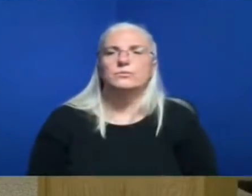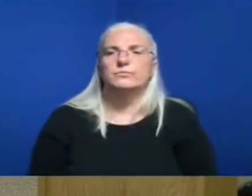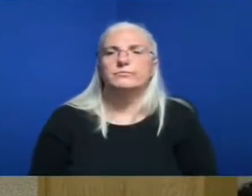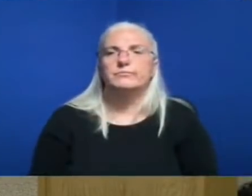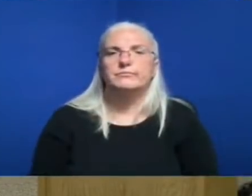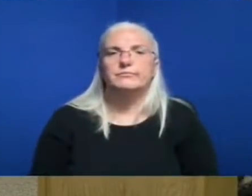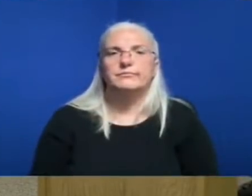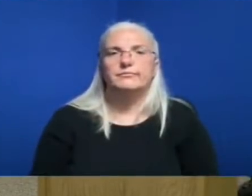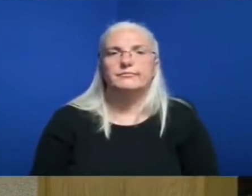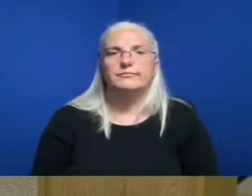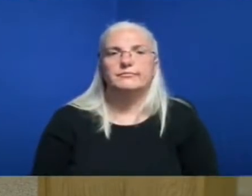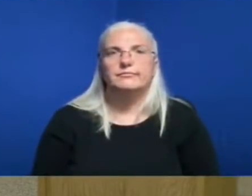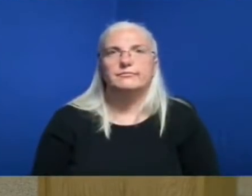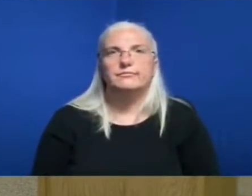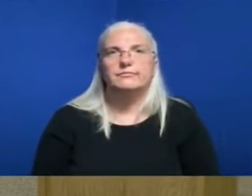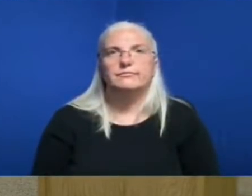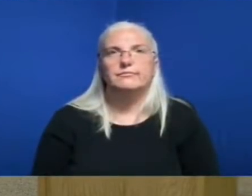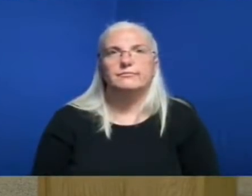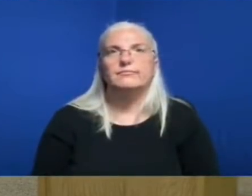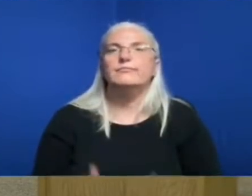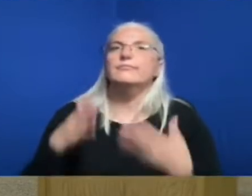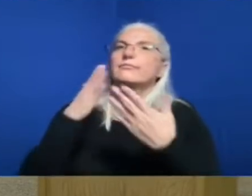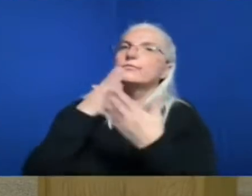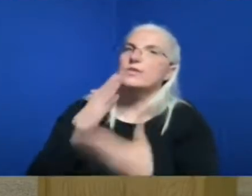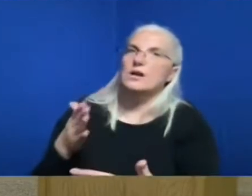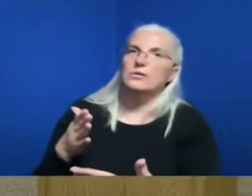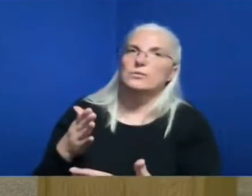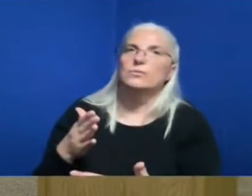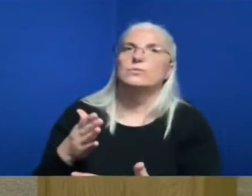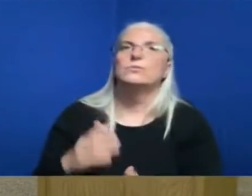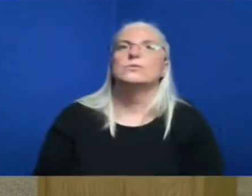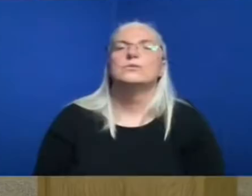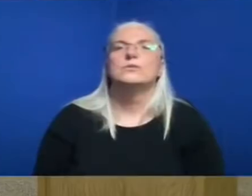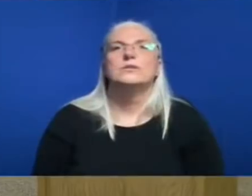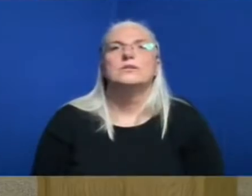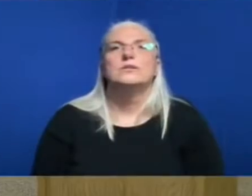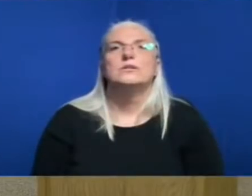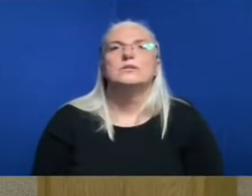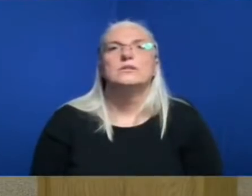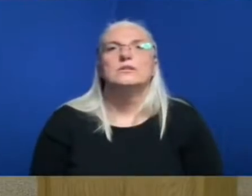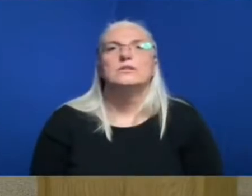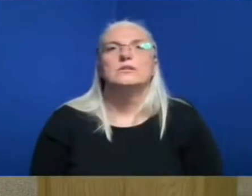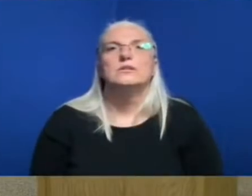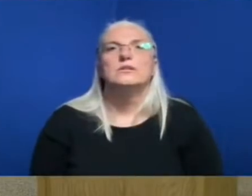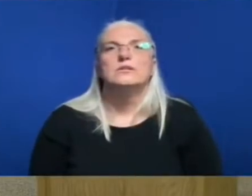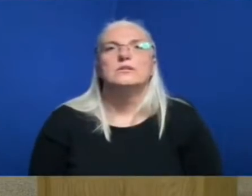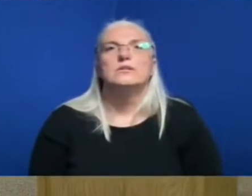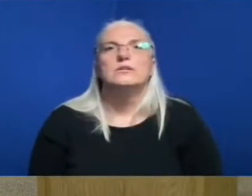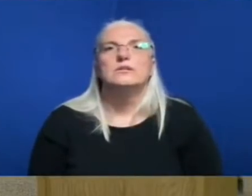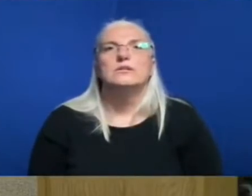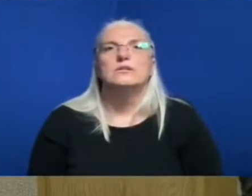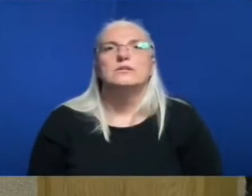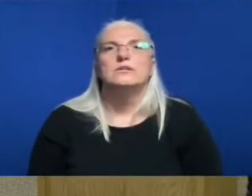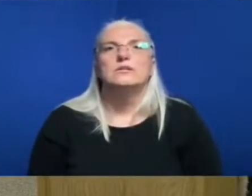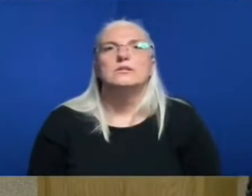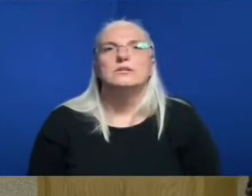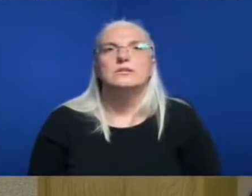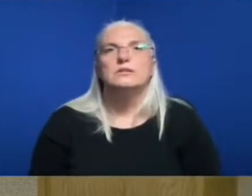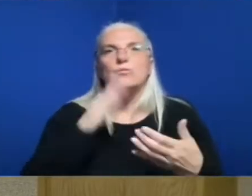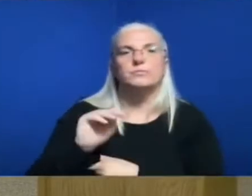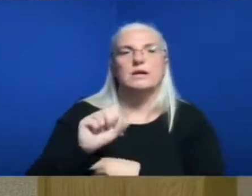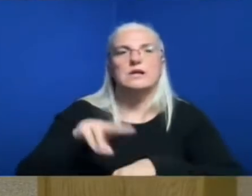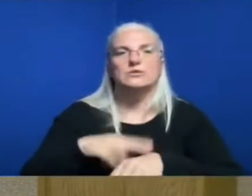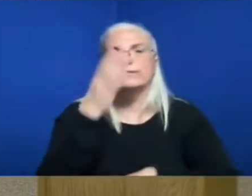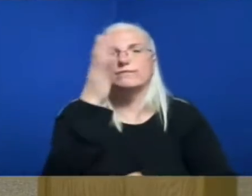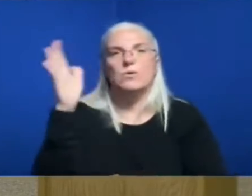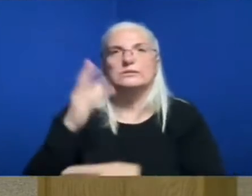Thank you so much, Sergeant. Next up, we will have Plumas National Forest Supervisor Chris Carlton.